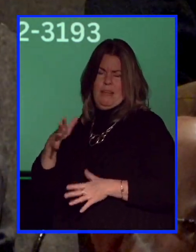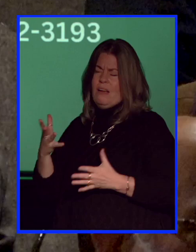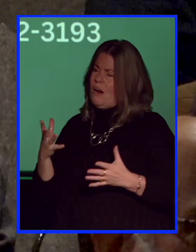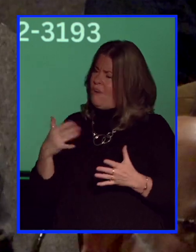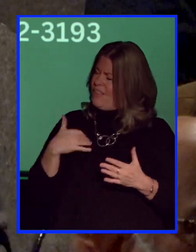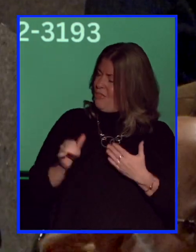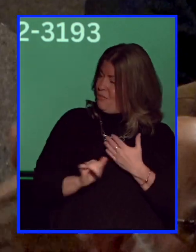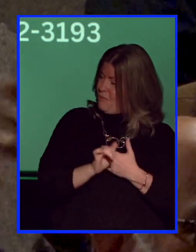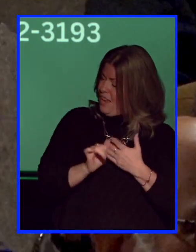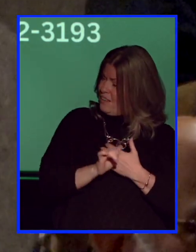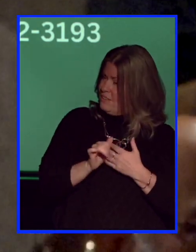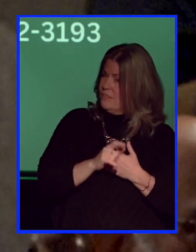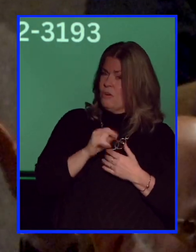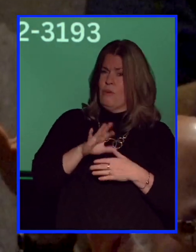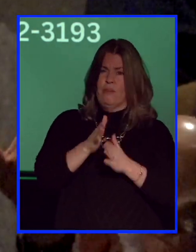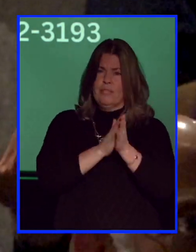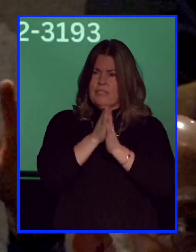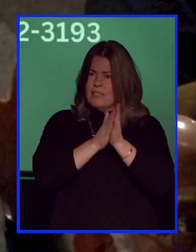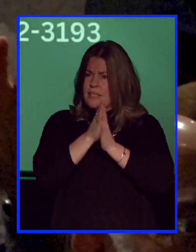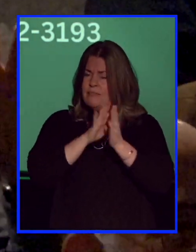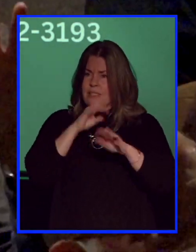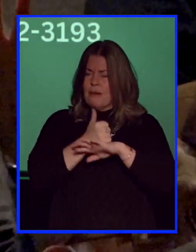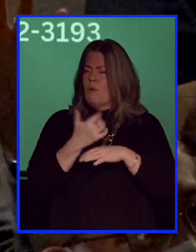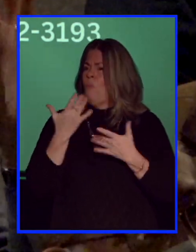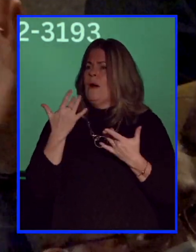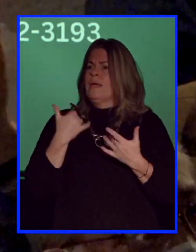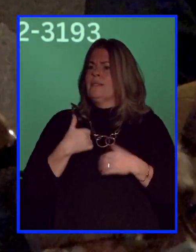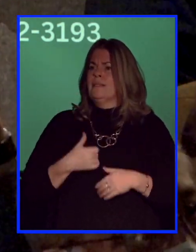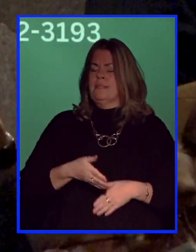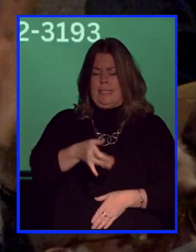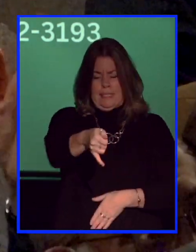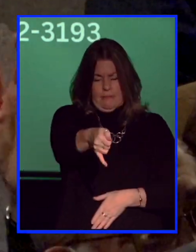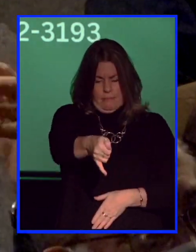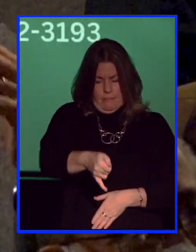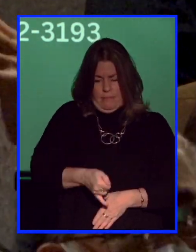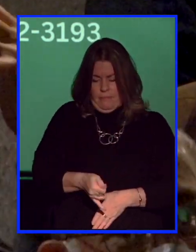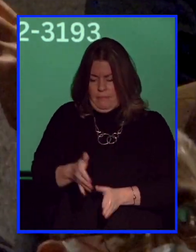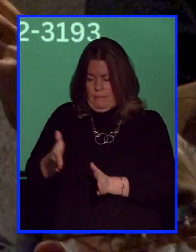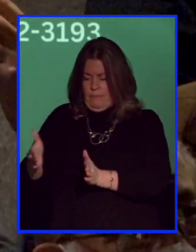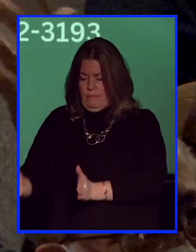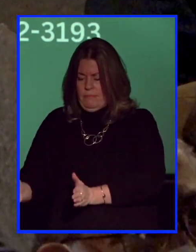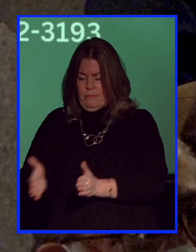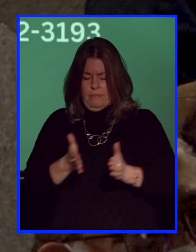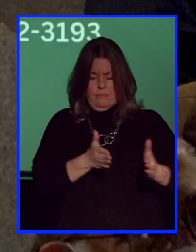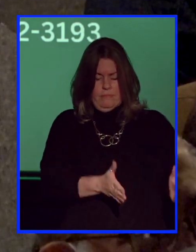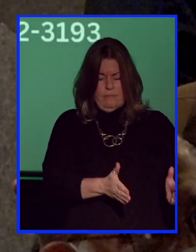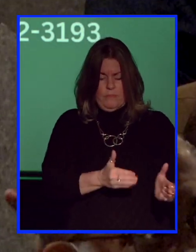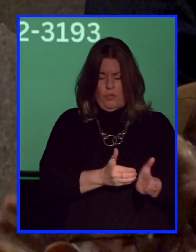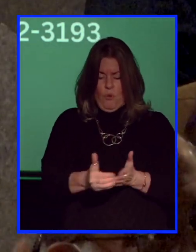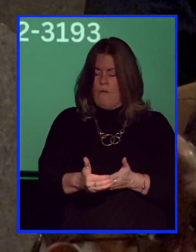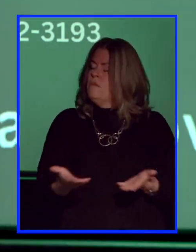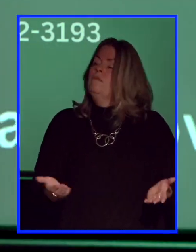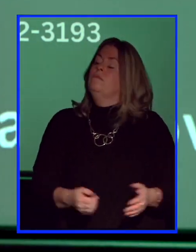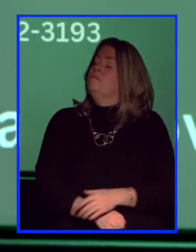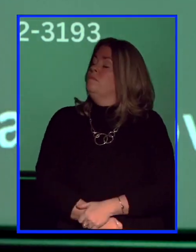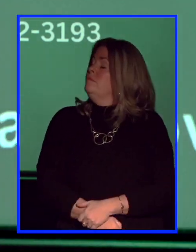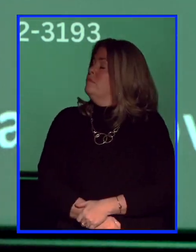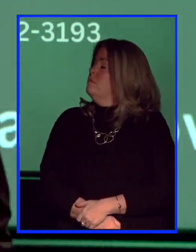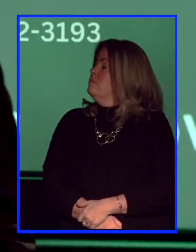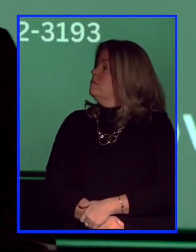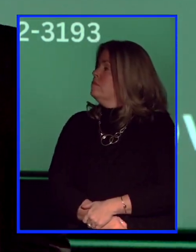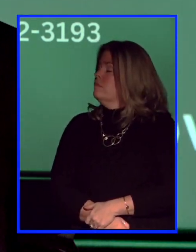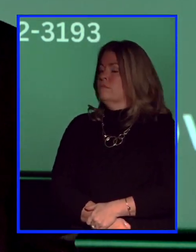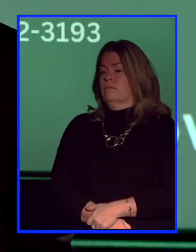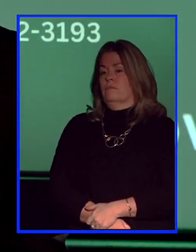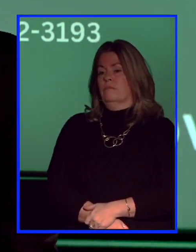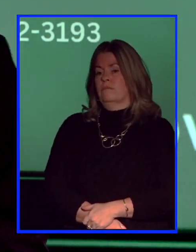individual people? Are there incentives in place? How is it that people seem to vote the party line so often? You know, it's